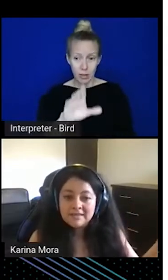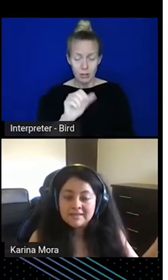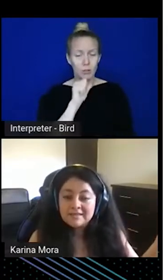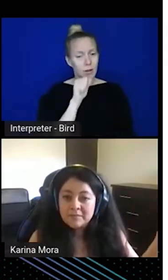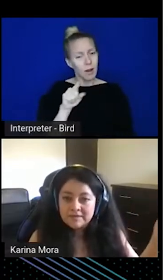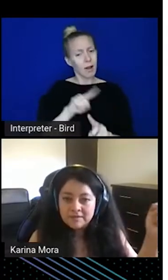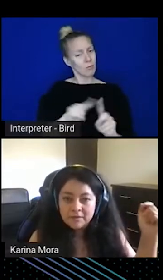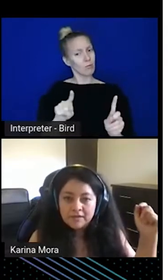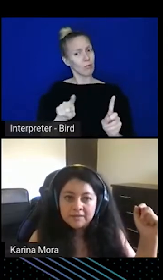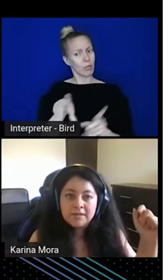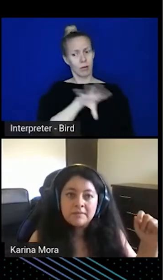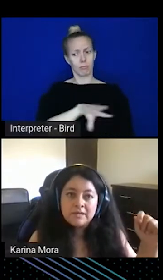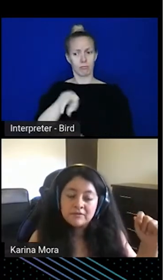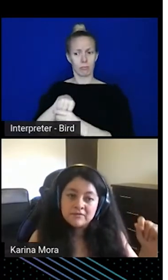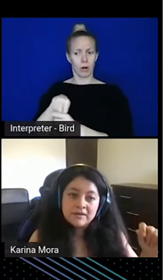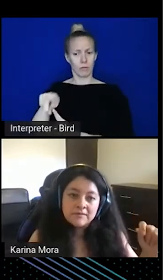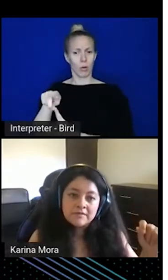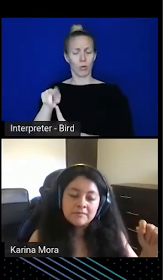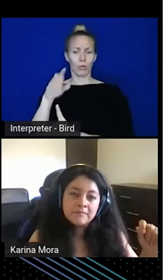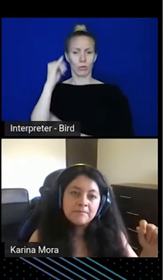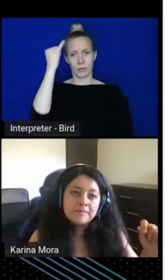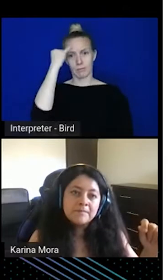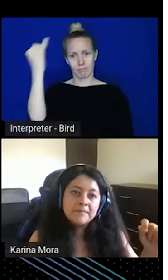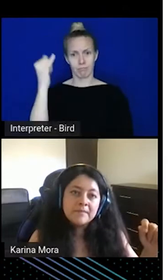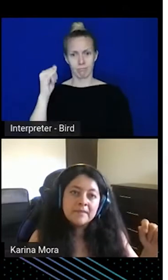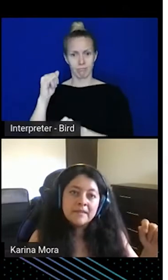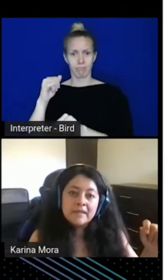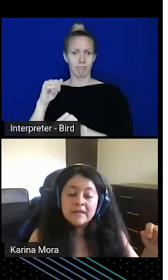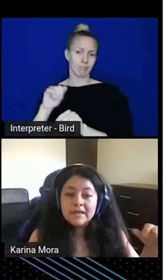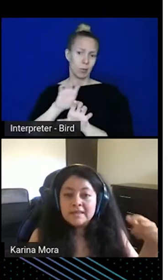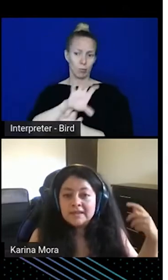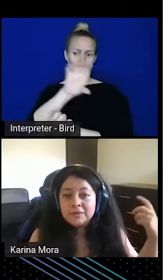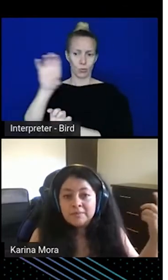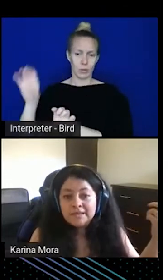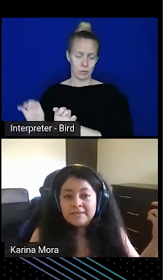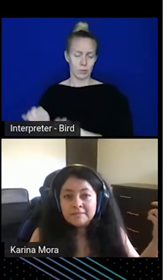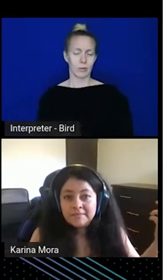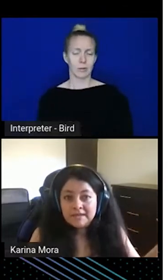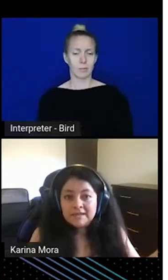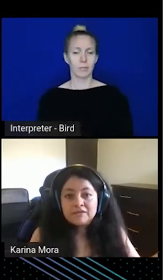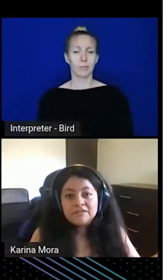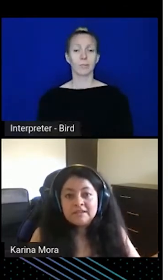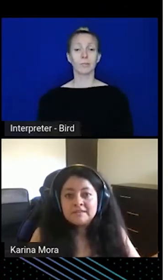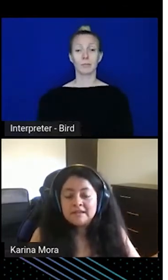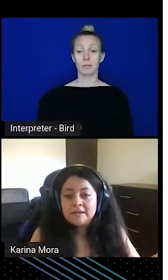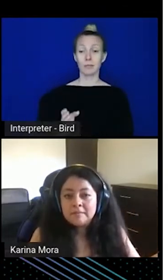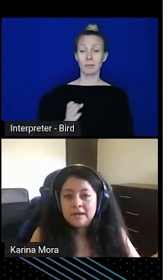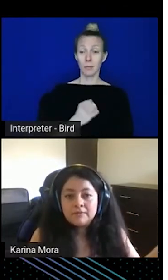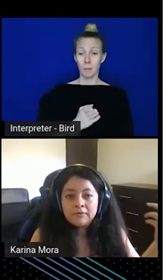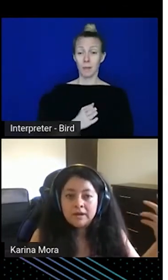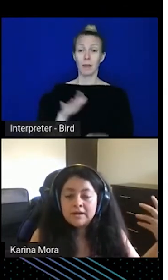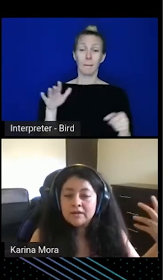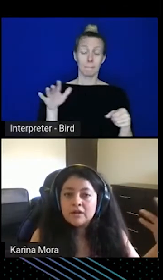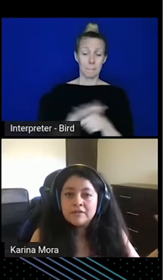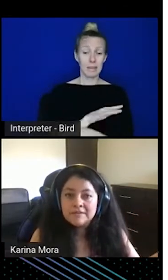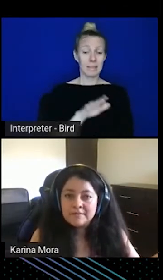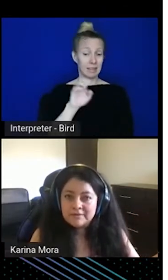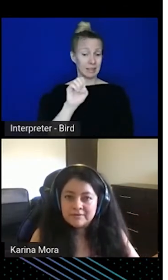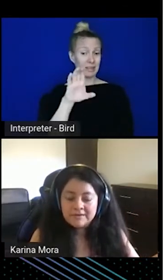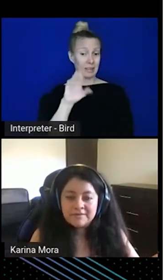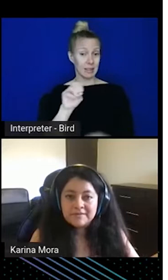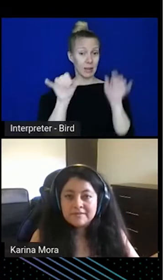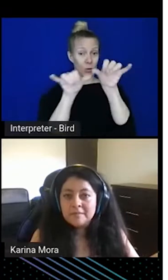that, indispensable in my microservice. In the complete ecosystem, I require in all